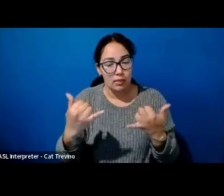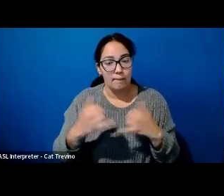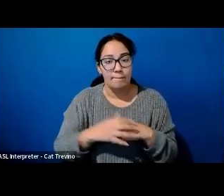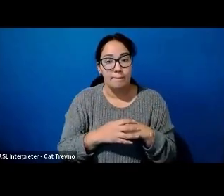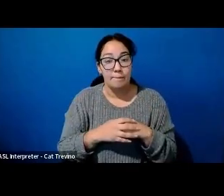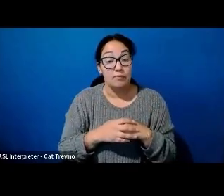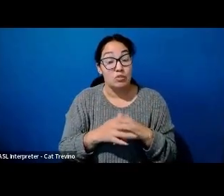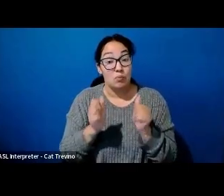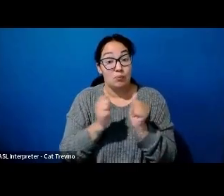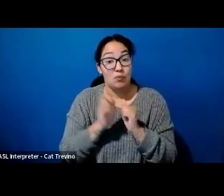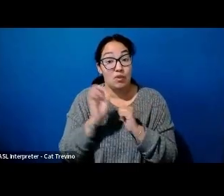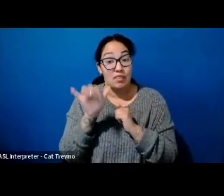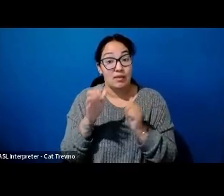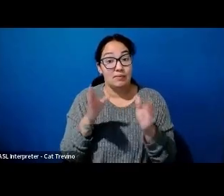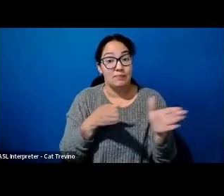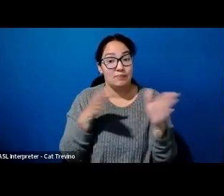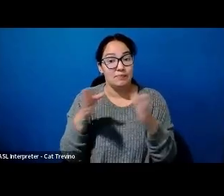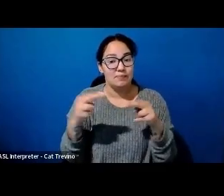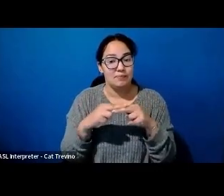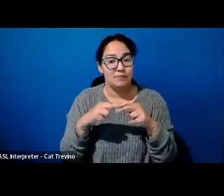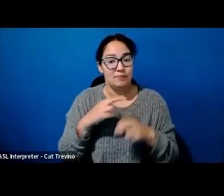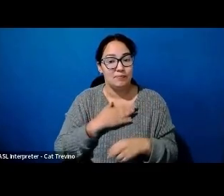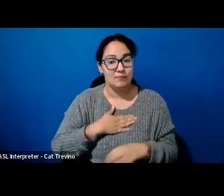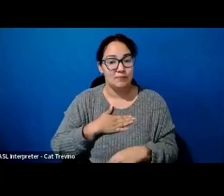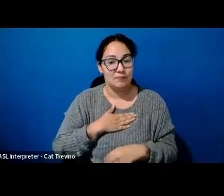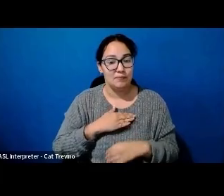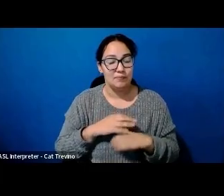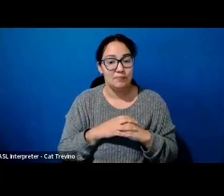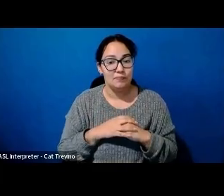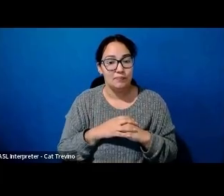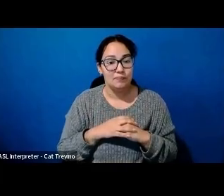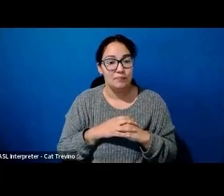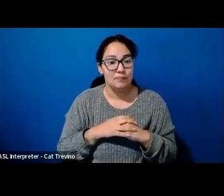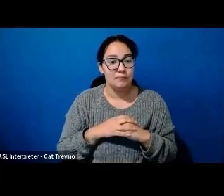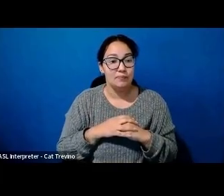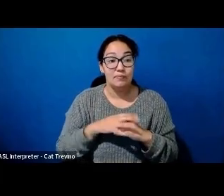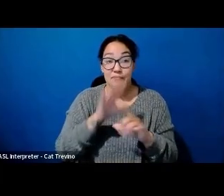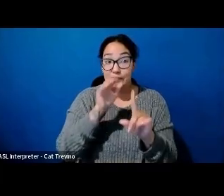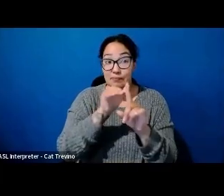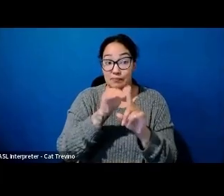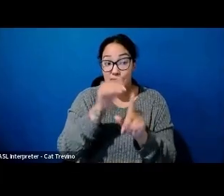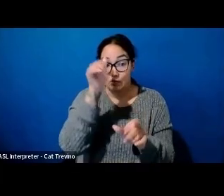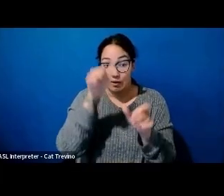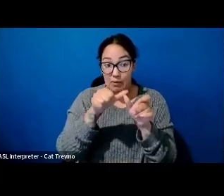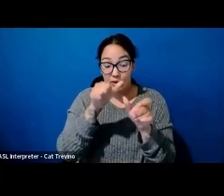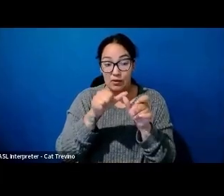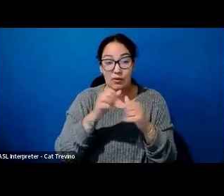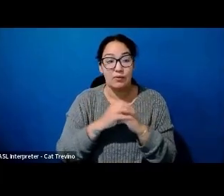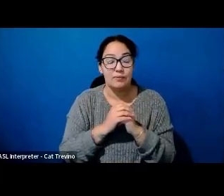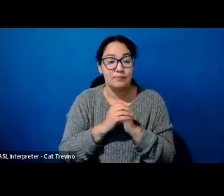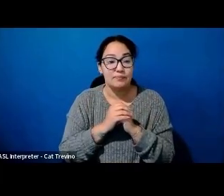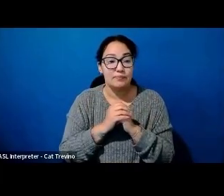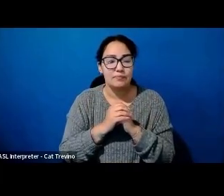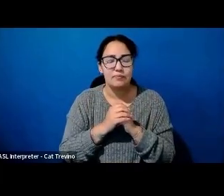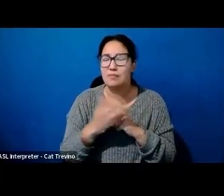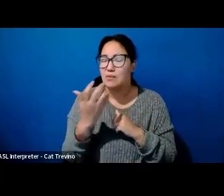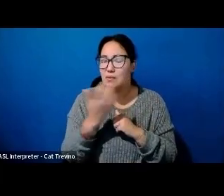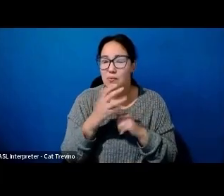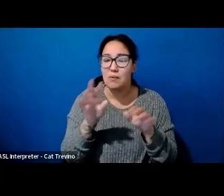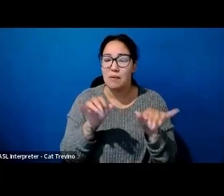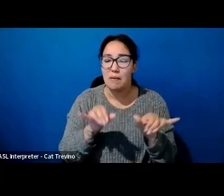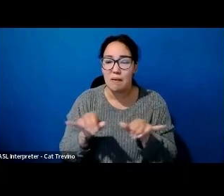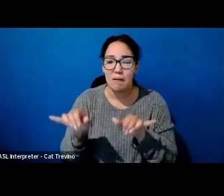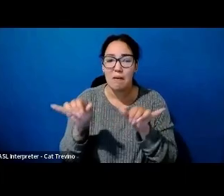with that, next slide. Just a reminder about how common teen